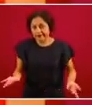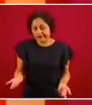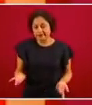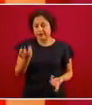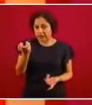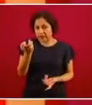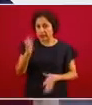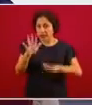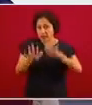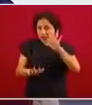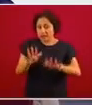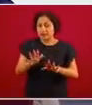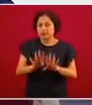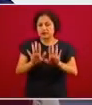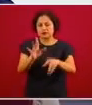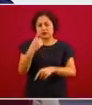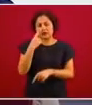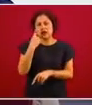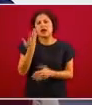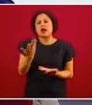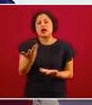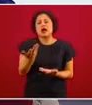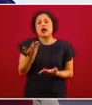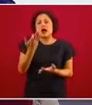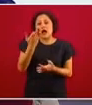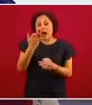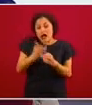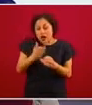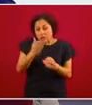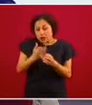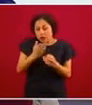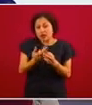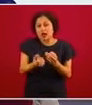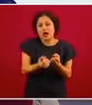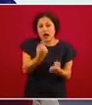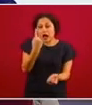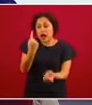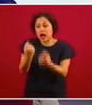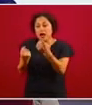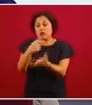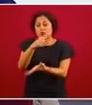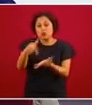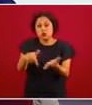In this moment, with the exception of some particular regions that we have